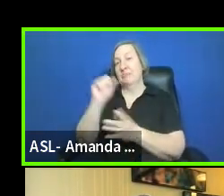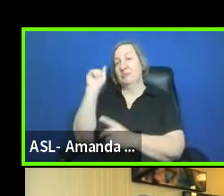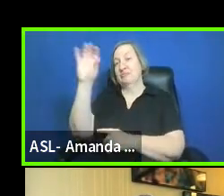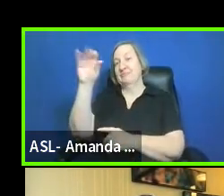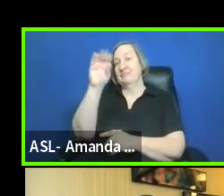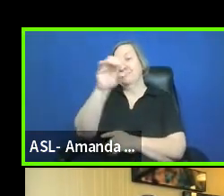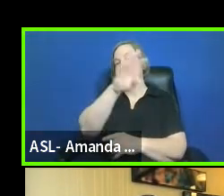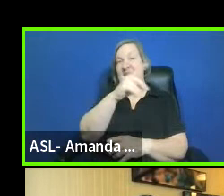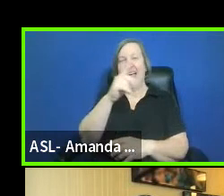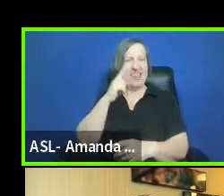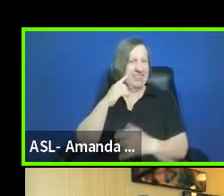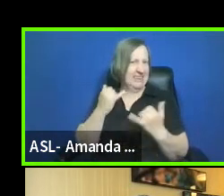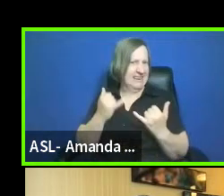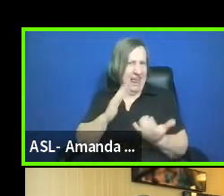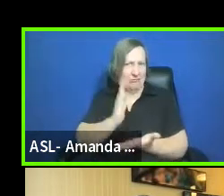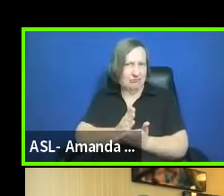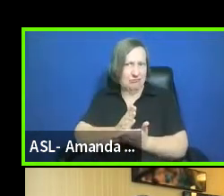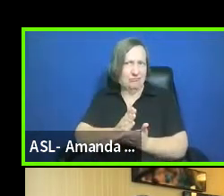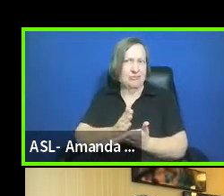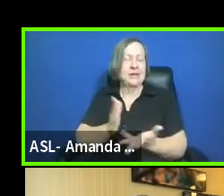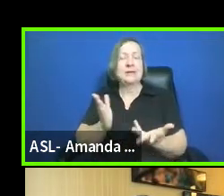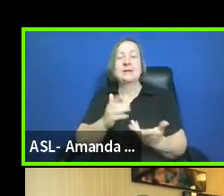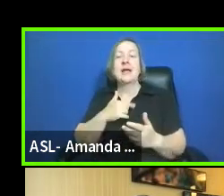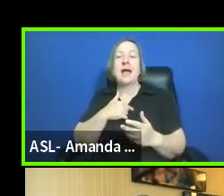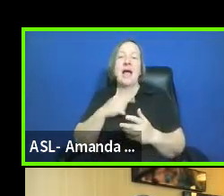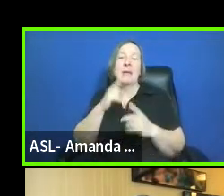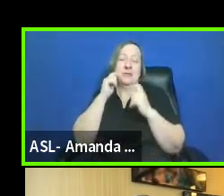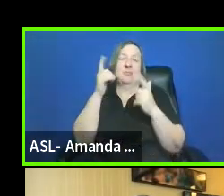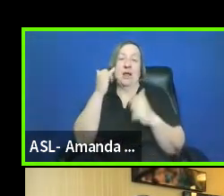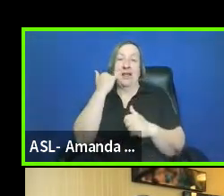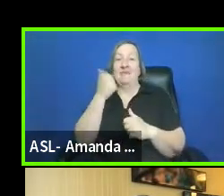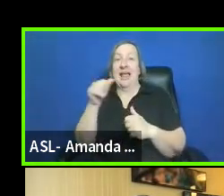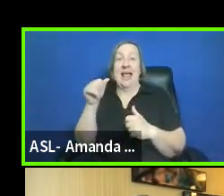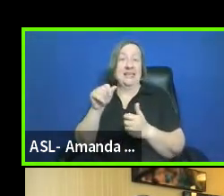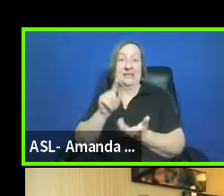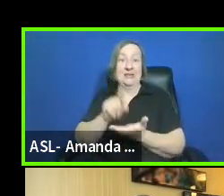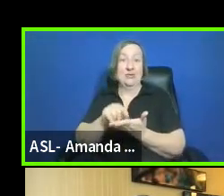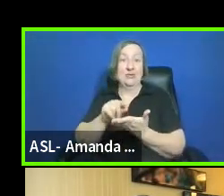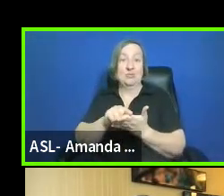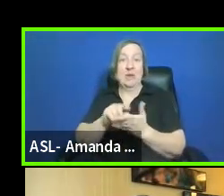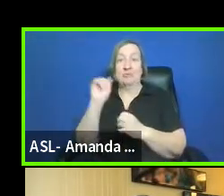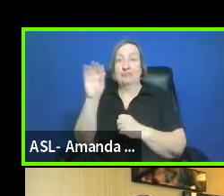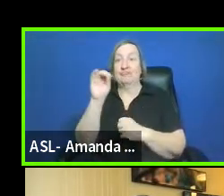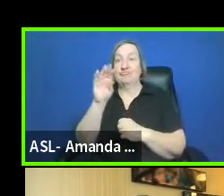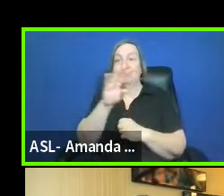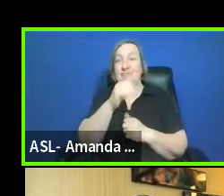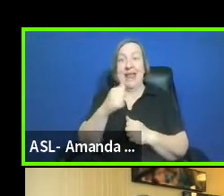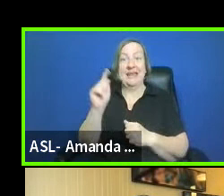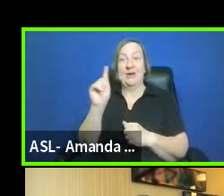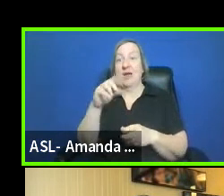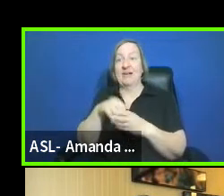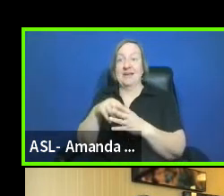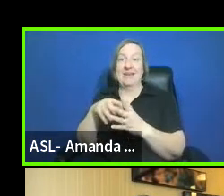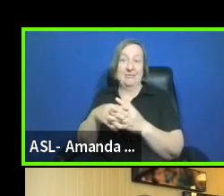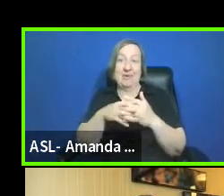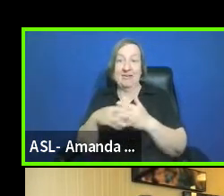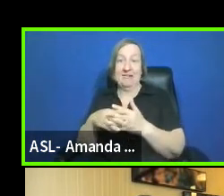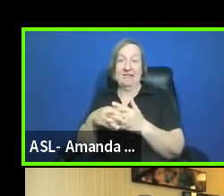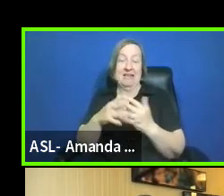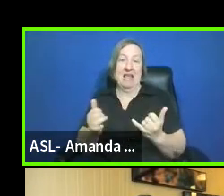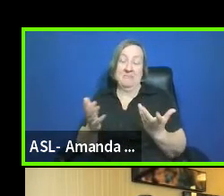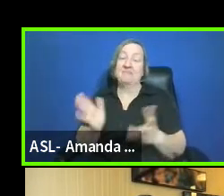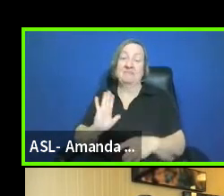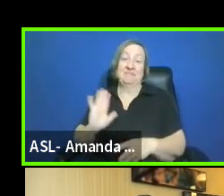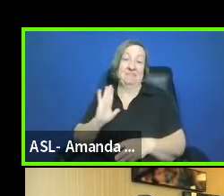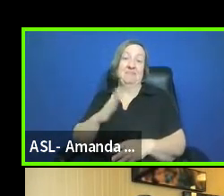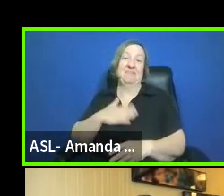think exists anymore. Be surprised if there was a paper route available anywhere in America these days, but that's what I